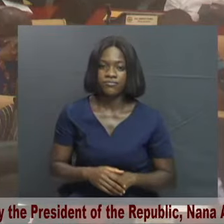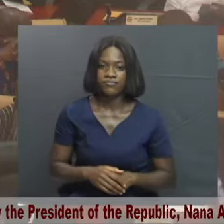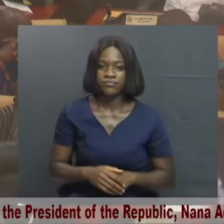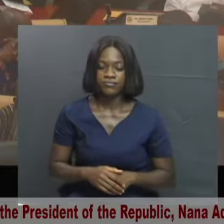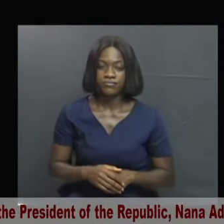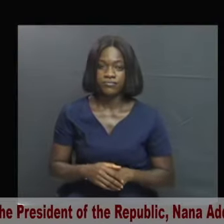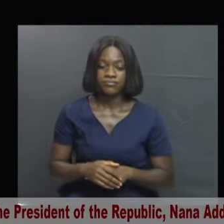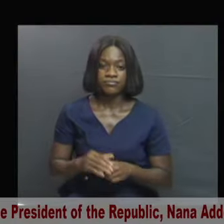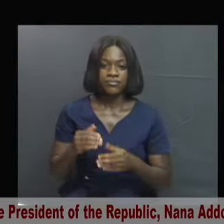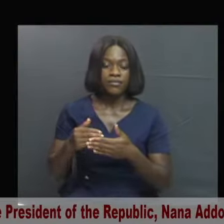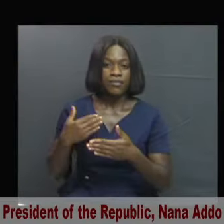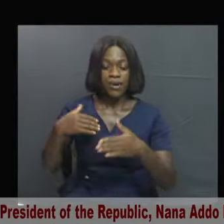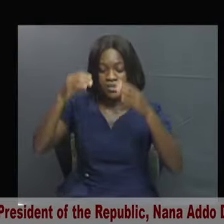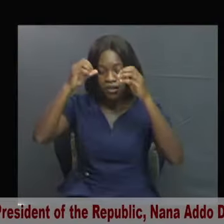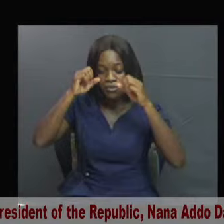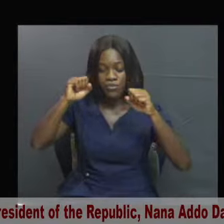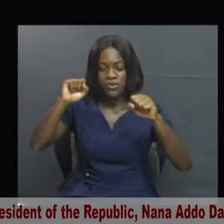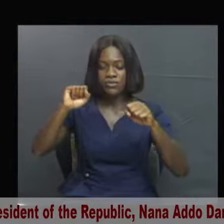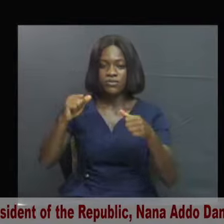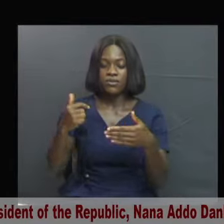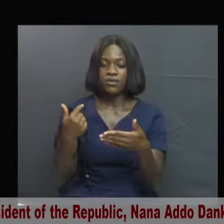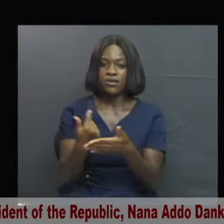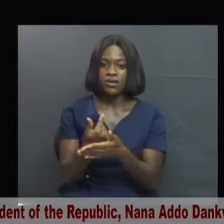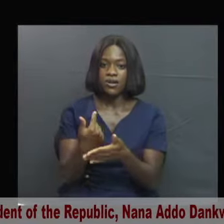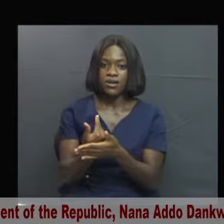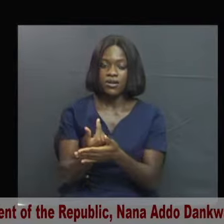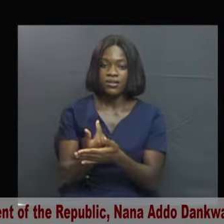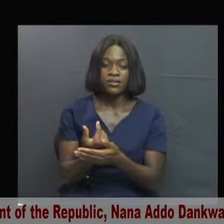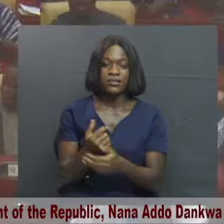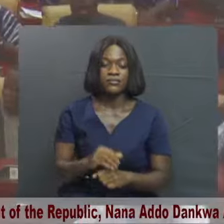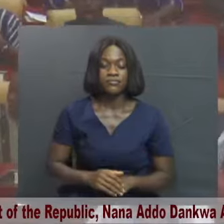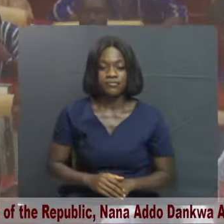the former president of the Republic of